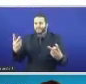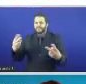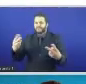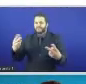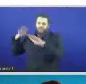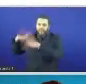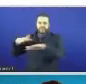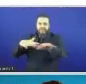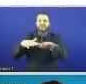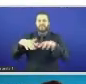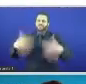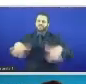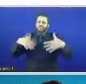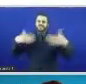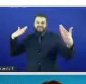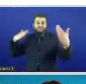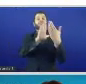feministas.